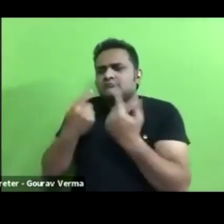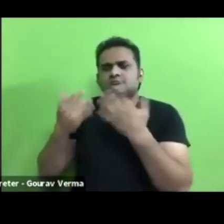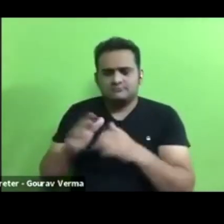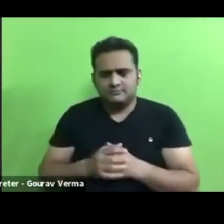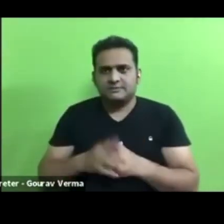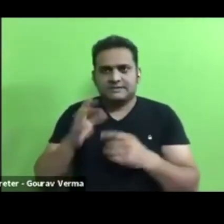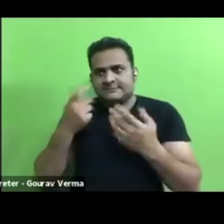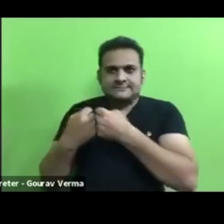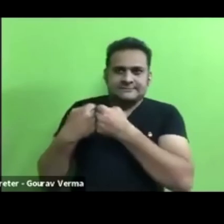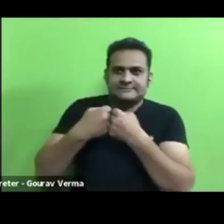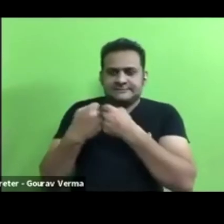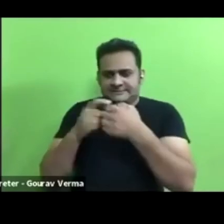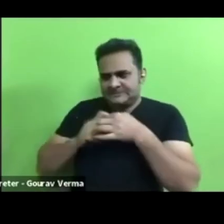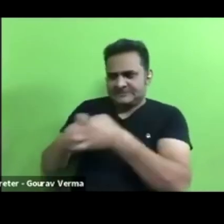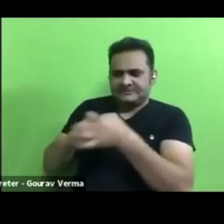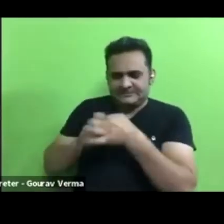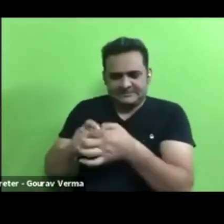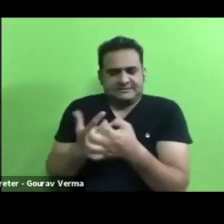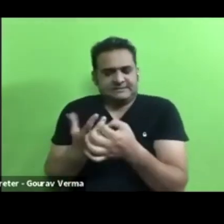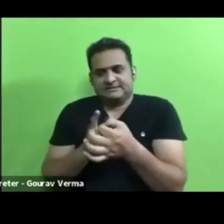with this question about how to